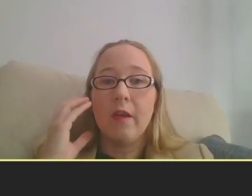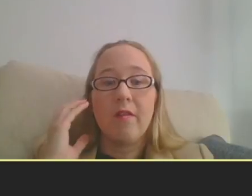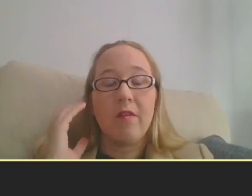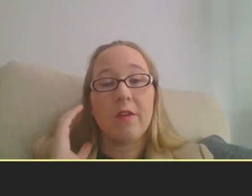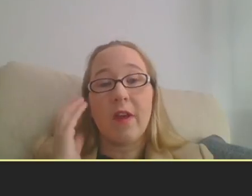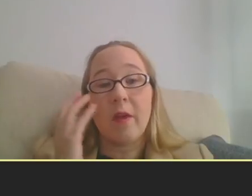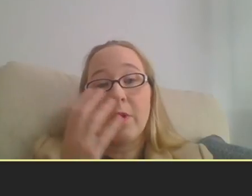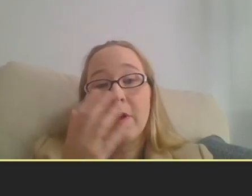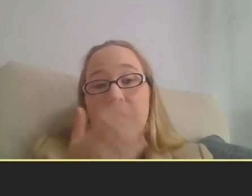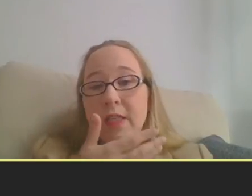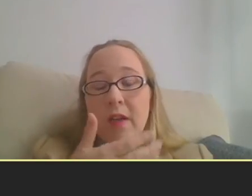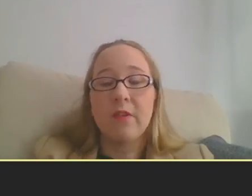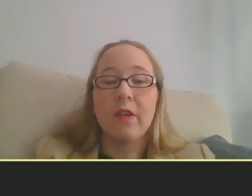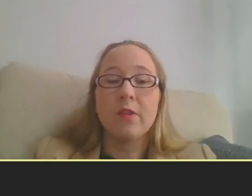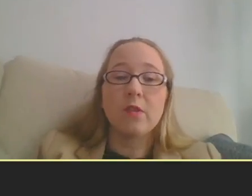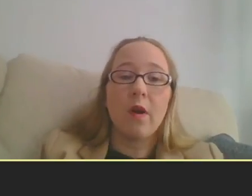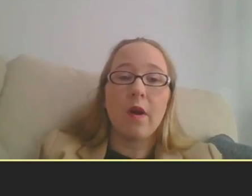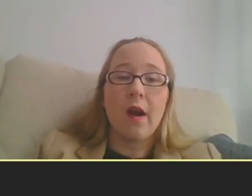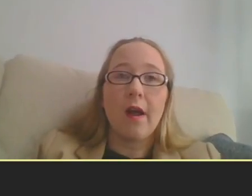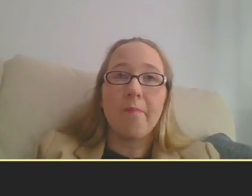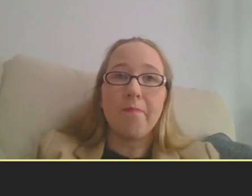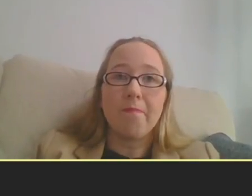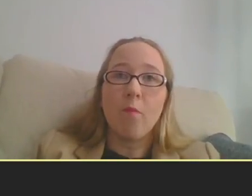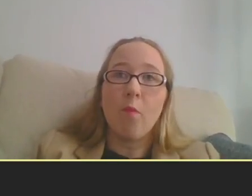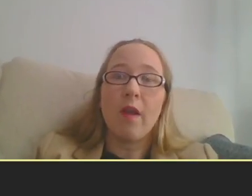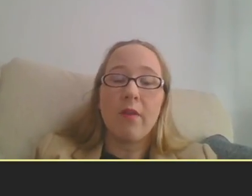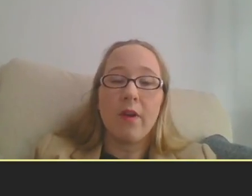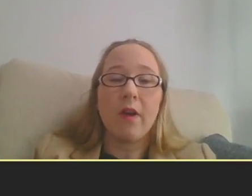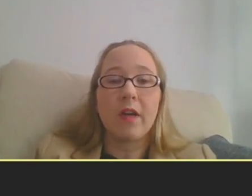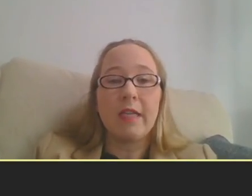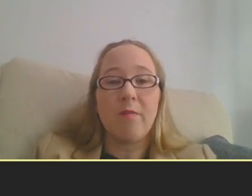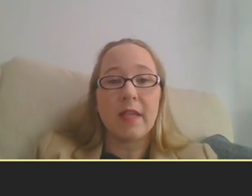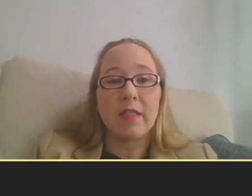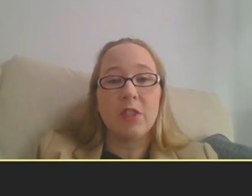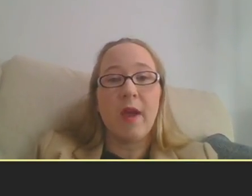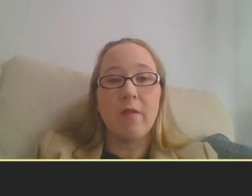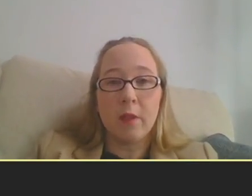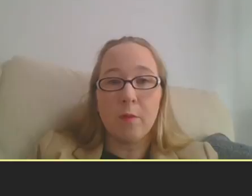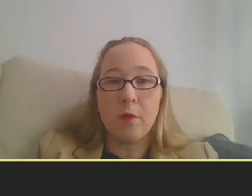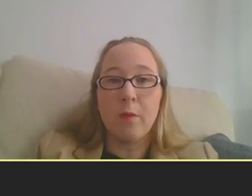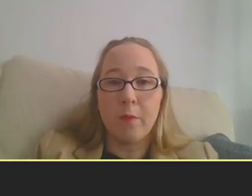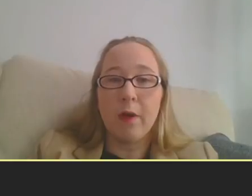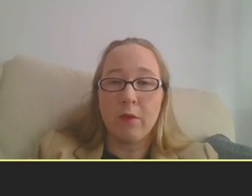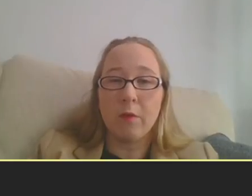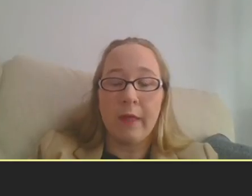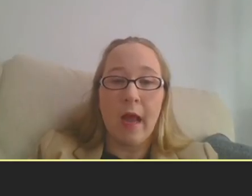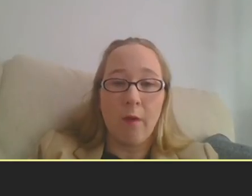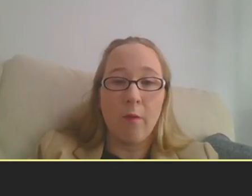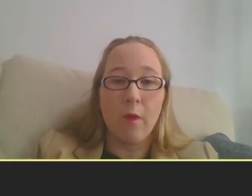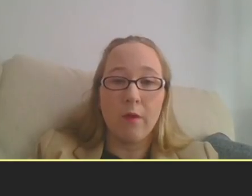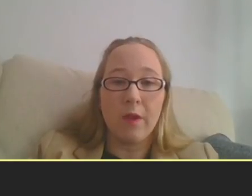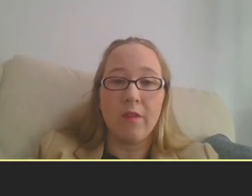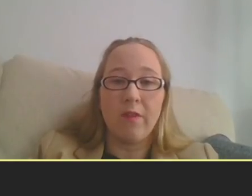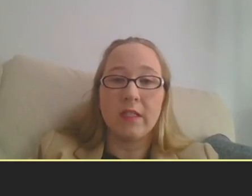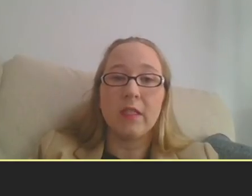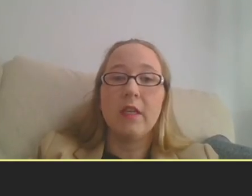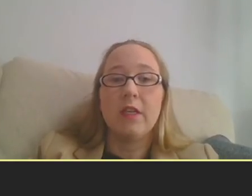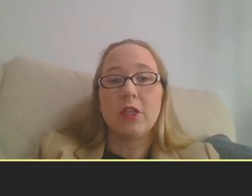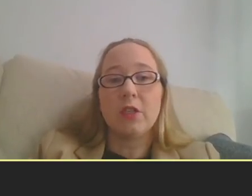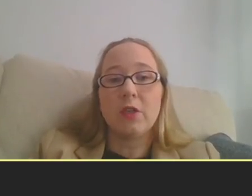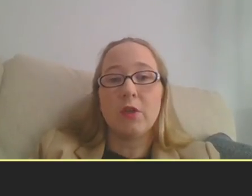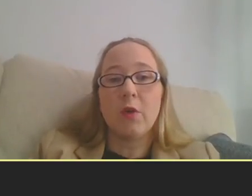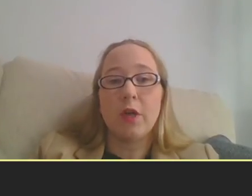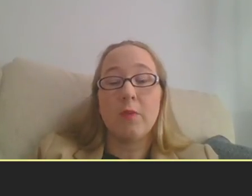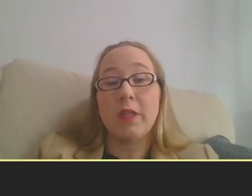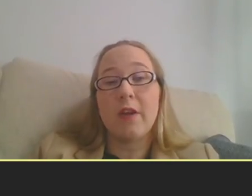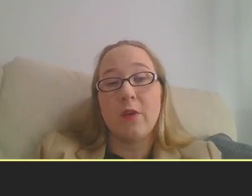wearing either fabric face coverings or what other kind of mask that you have available, but preferably not one with a vent,